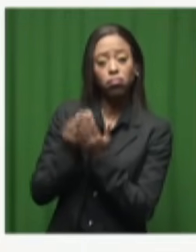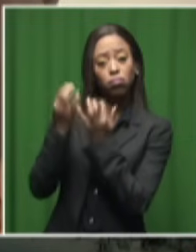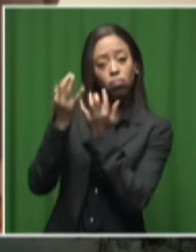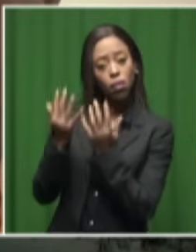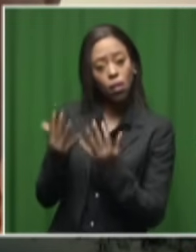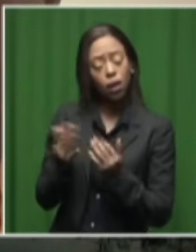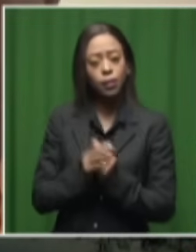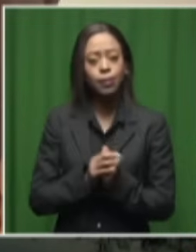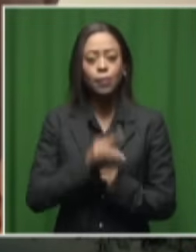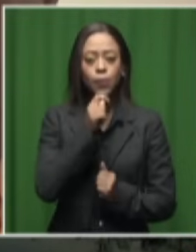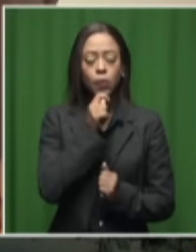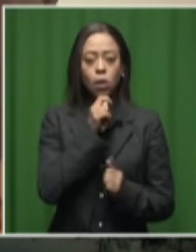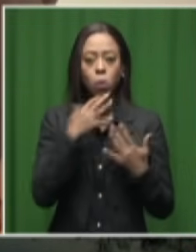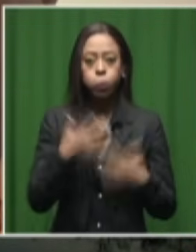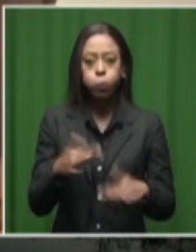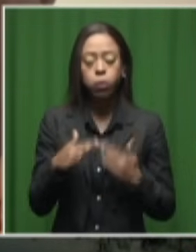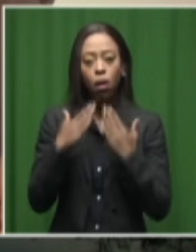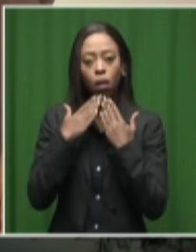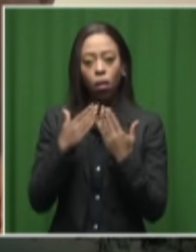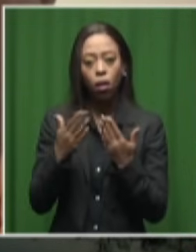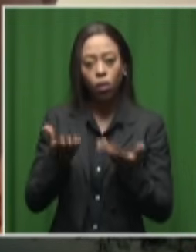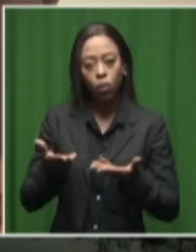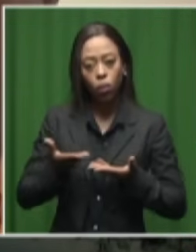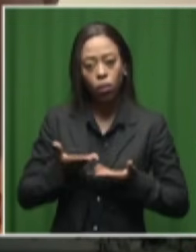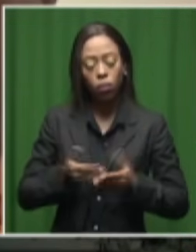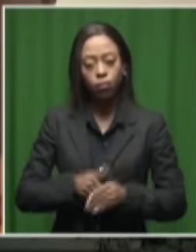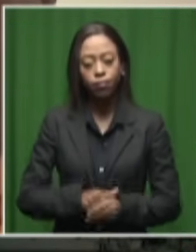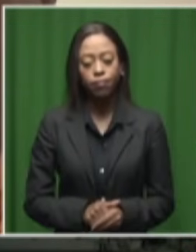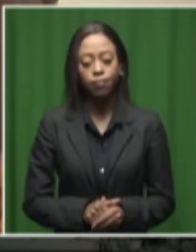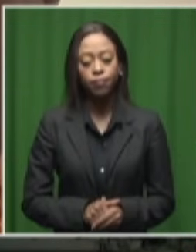good morning and thanks for speaking to us. Welcome to Morning Live.